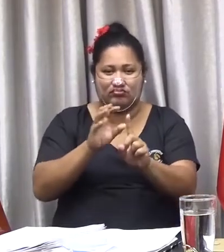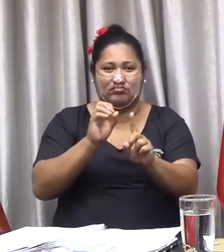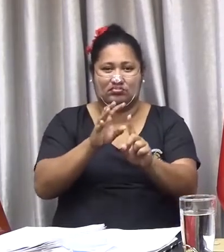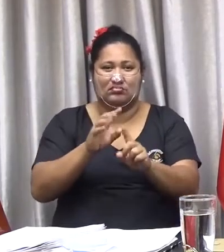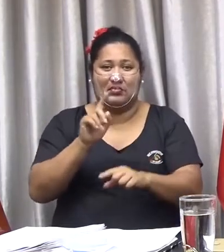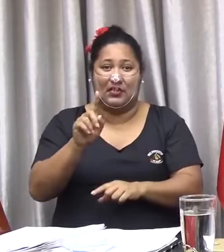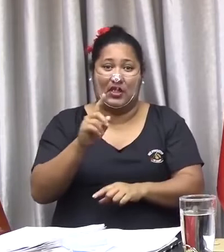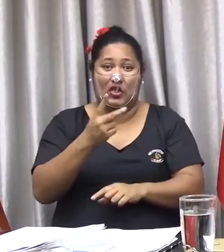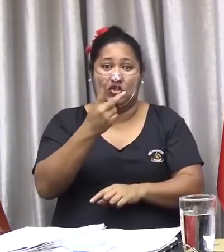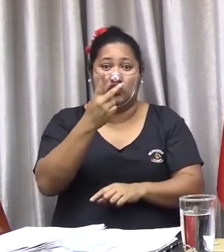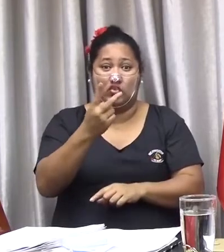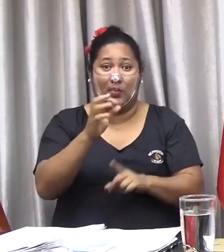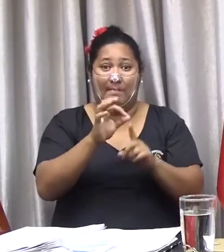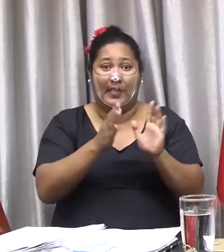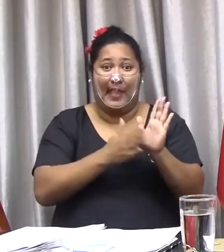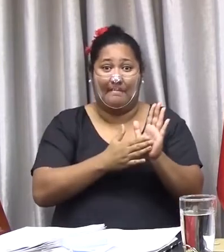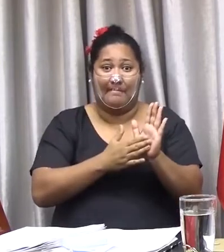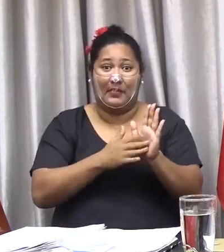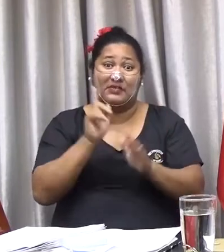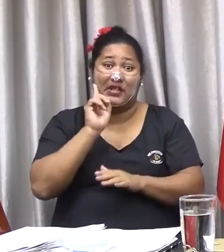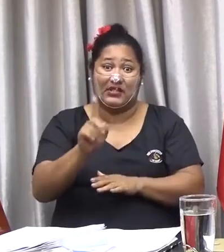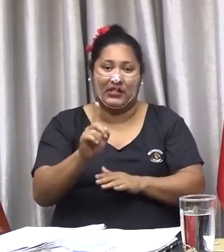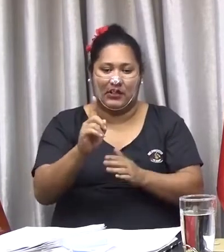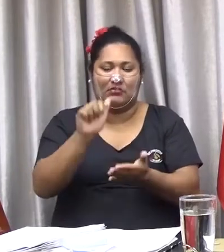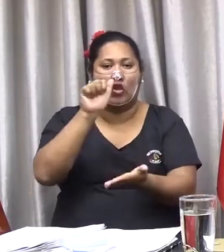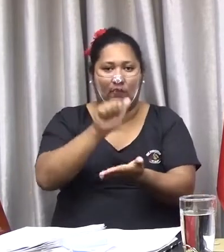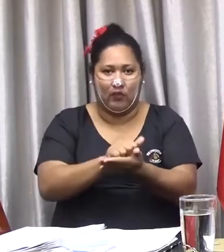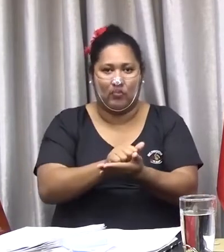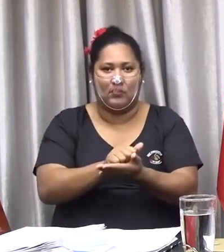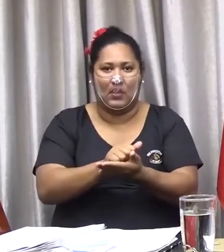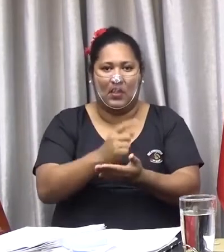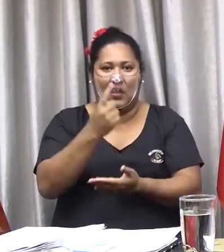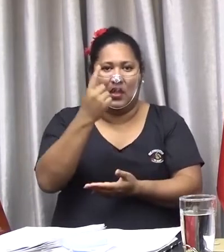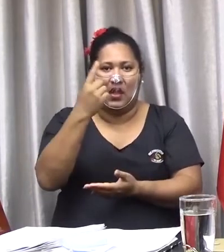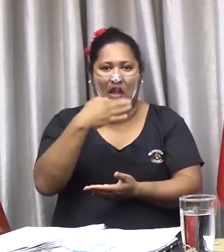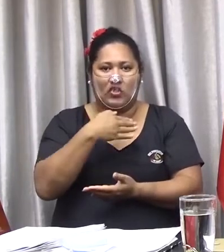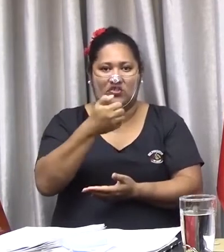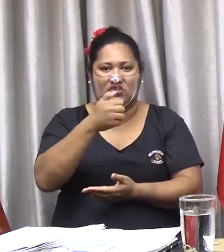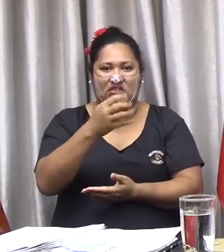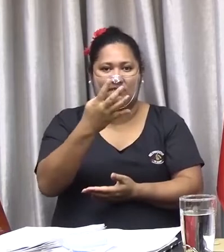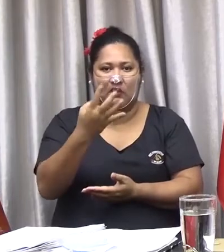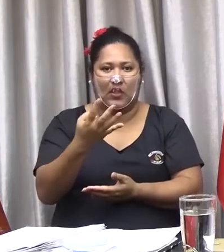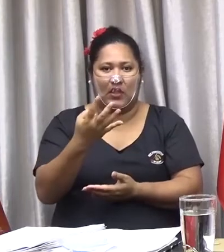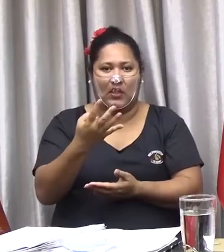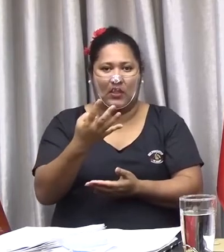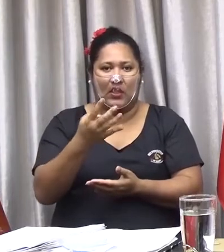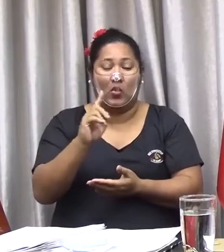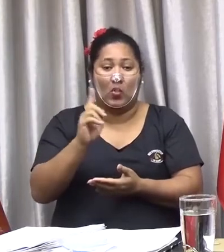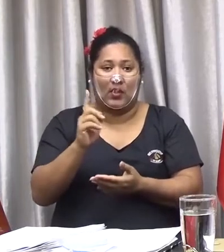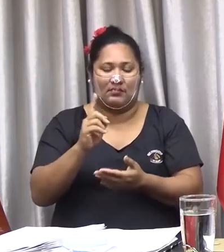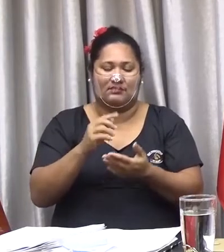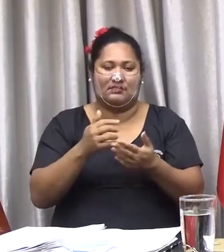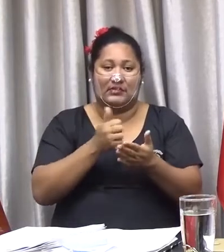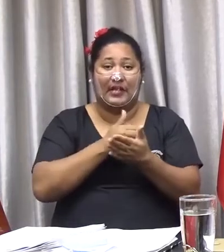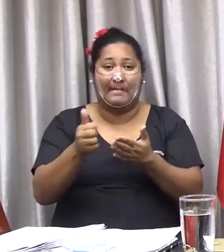afternoon confirmed 164 new community cases, taking the number of active